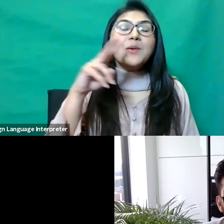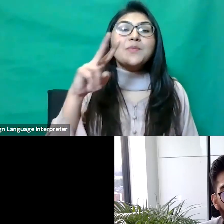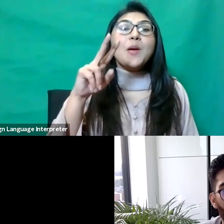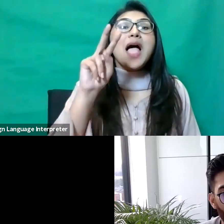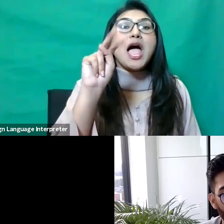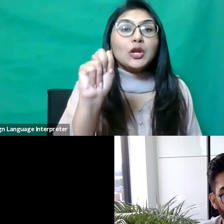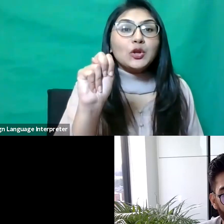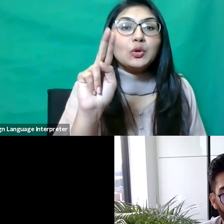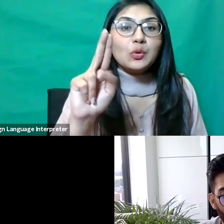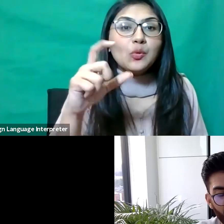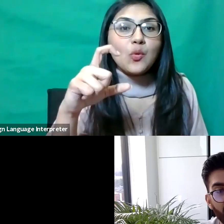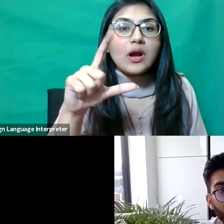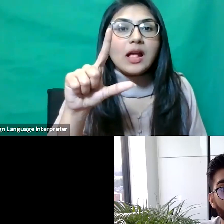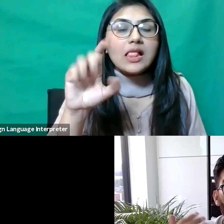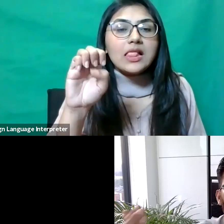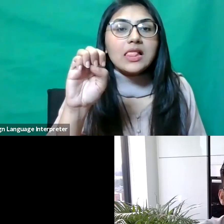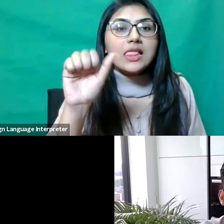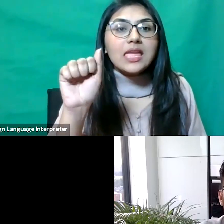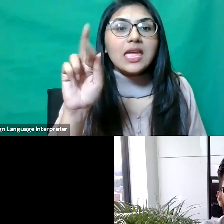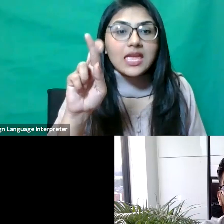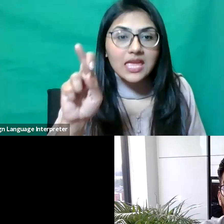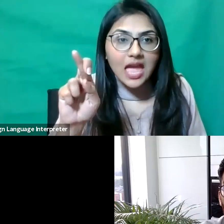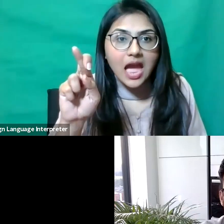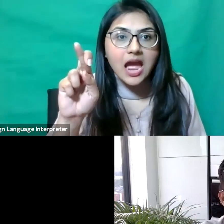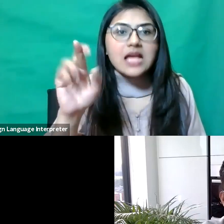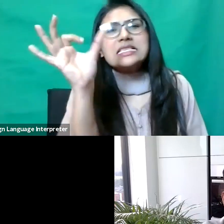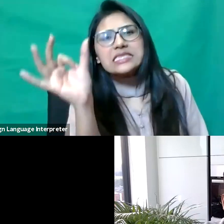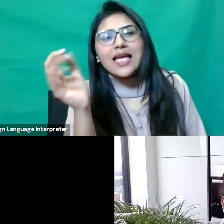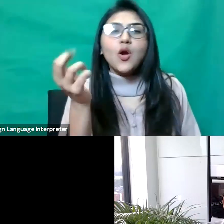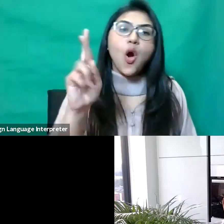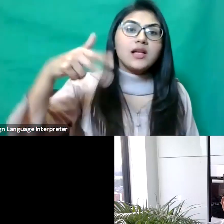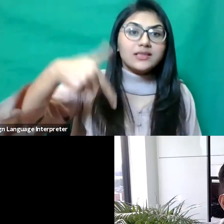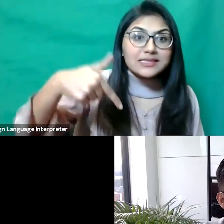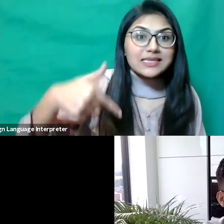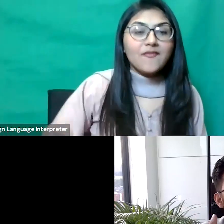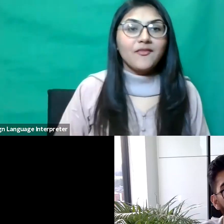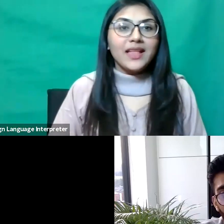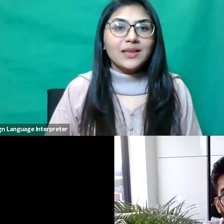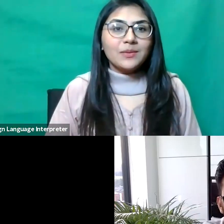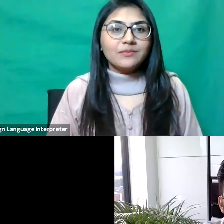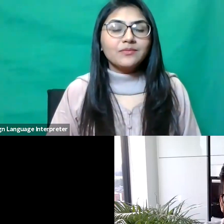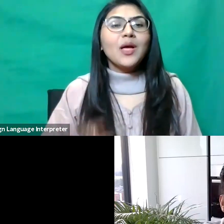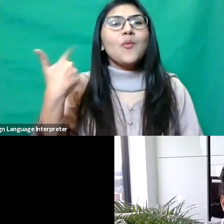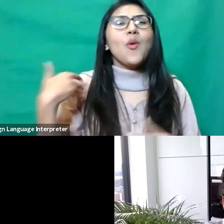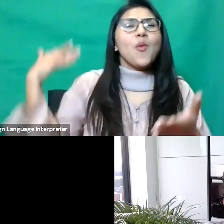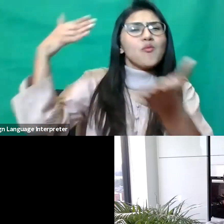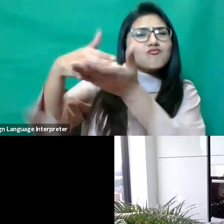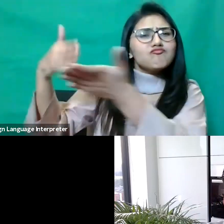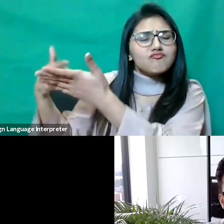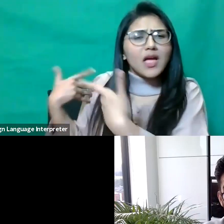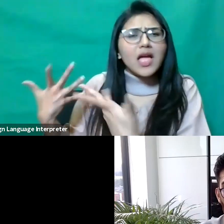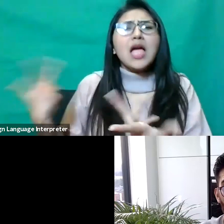cochlear. But sometimes when I go to for a lecture, or when I go to when to see